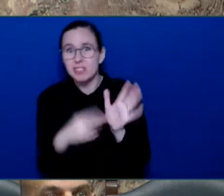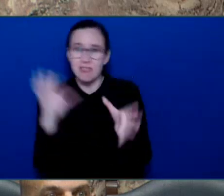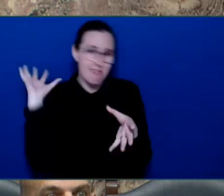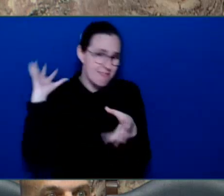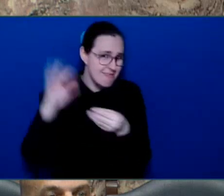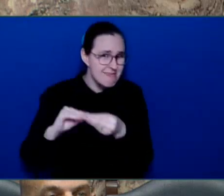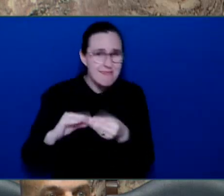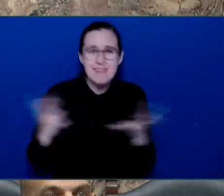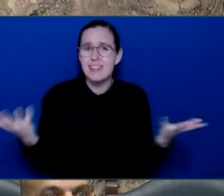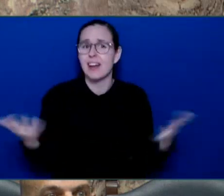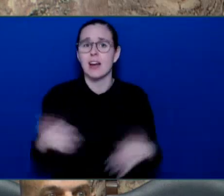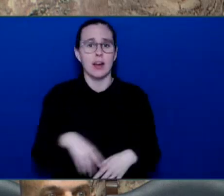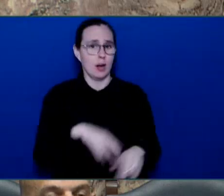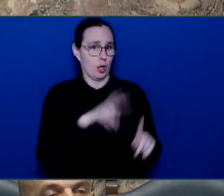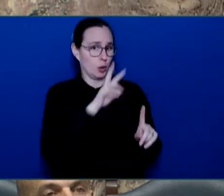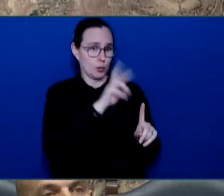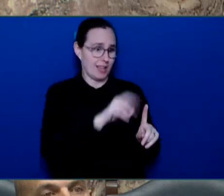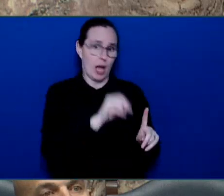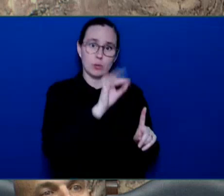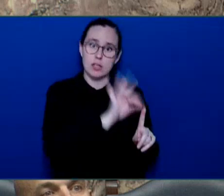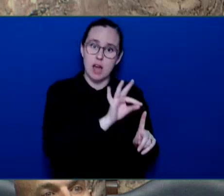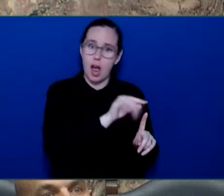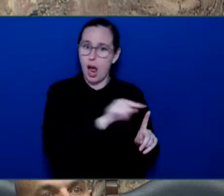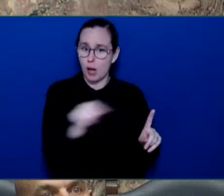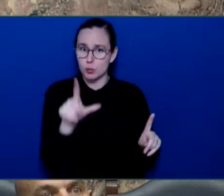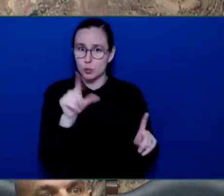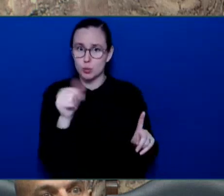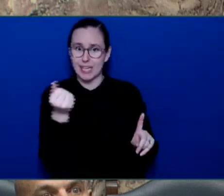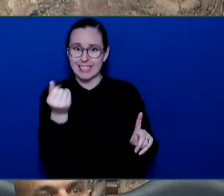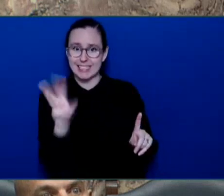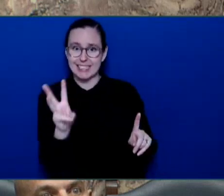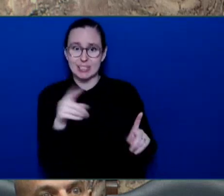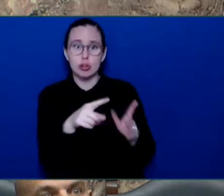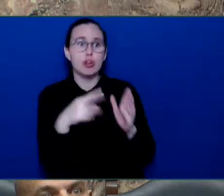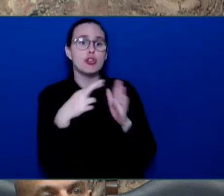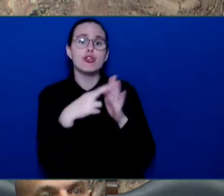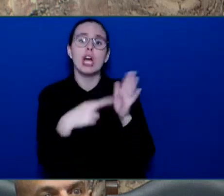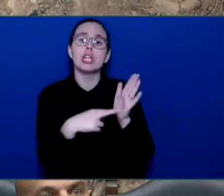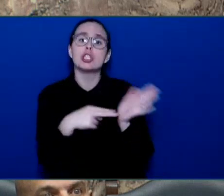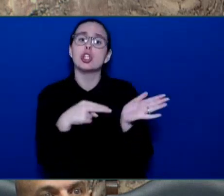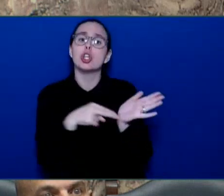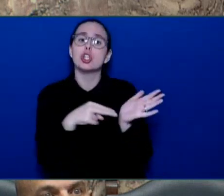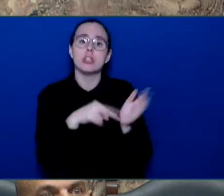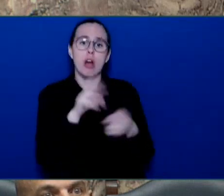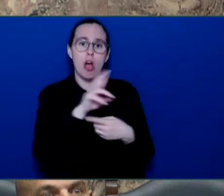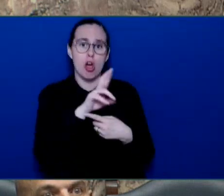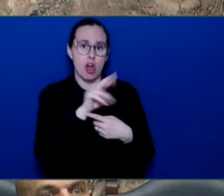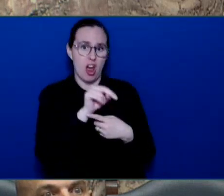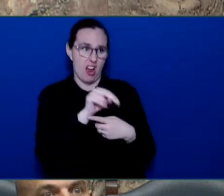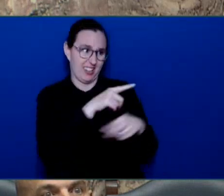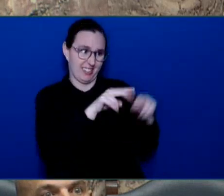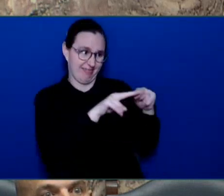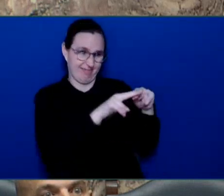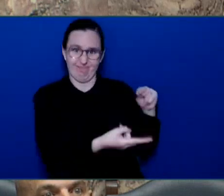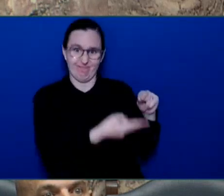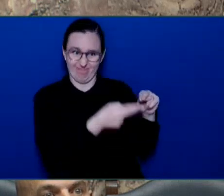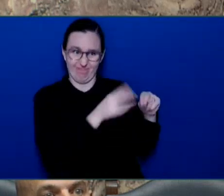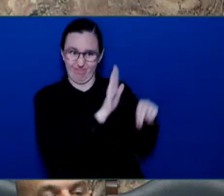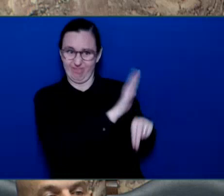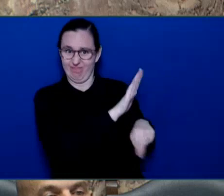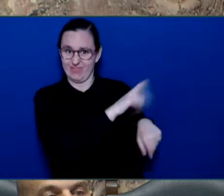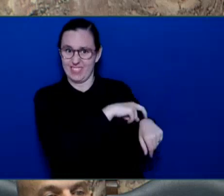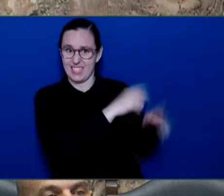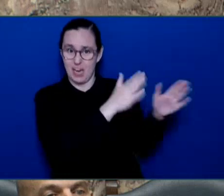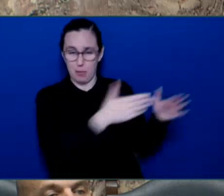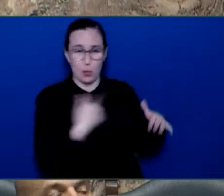2009 to 2016, when the number of registered nurses in BC actually went down, Honourable Speaker. We're going to continue to make these efforts, and of course I'll follow up with the